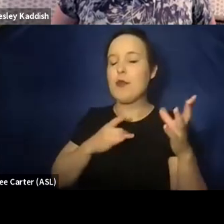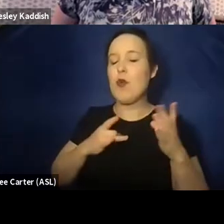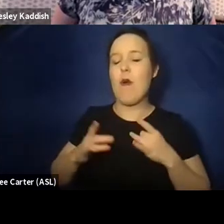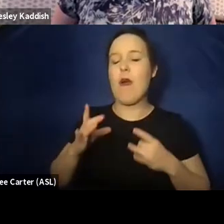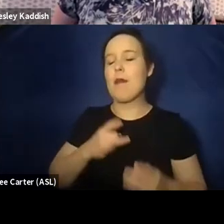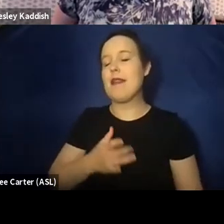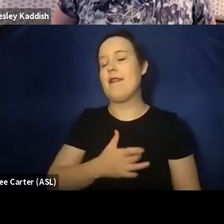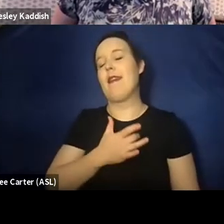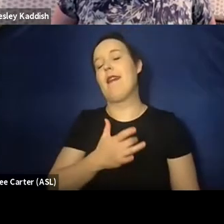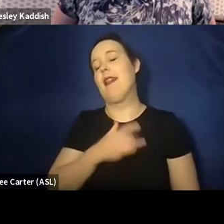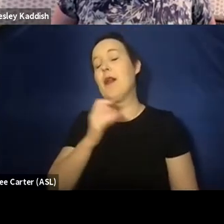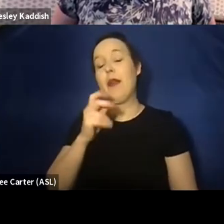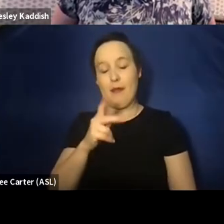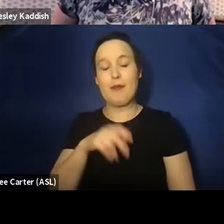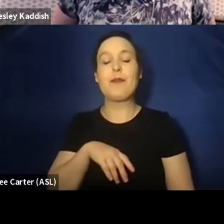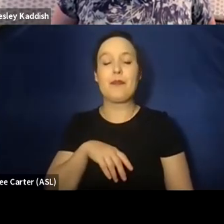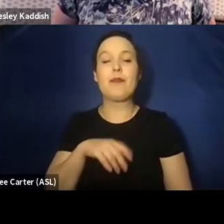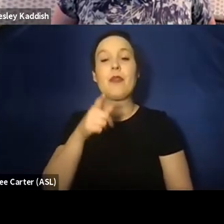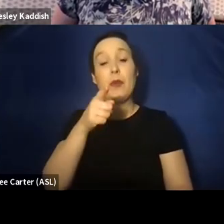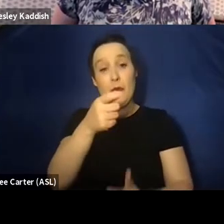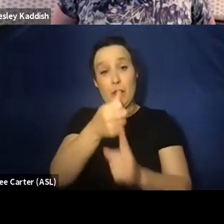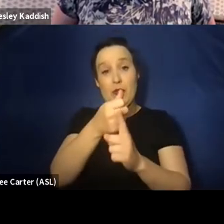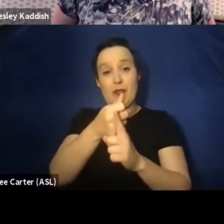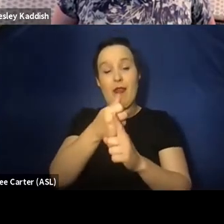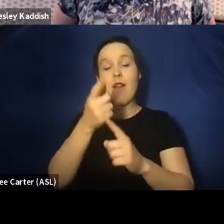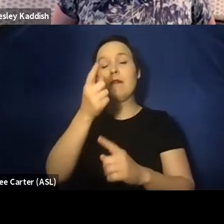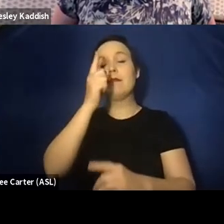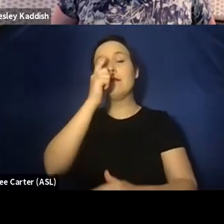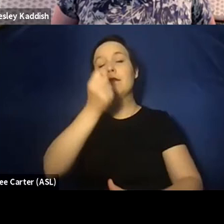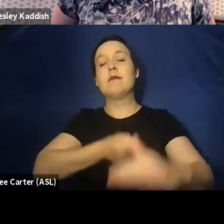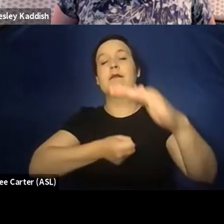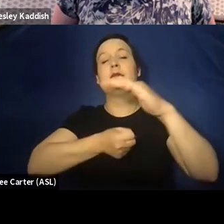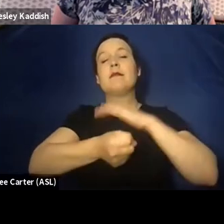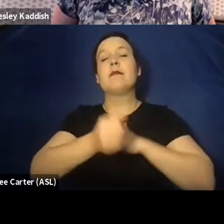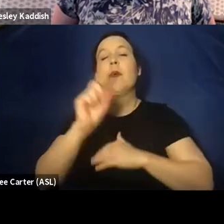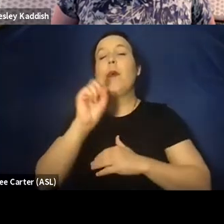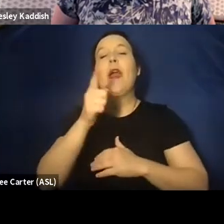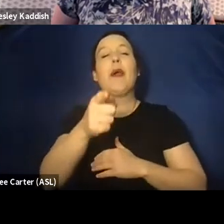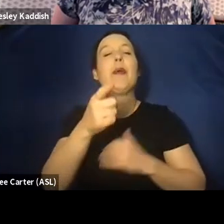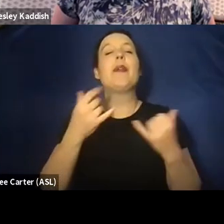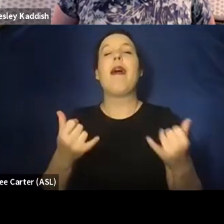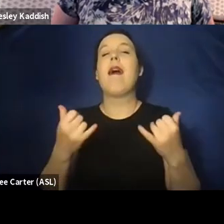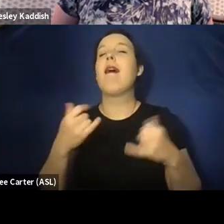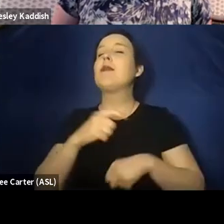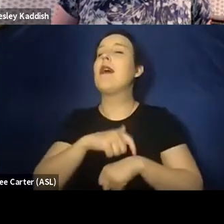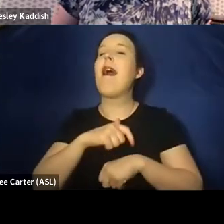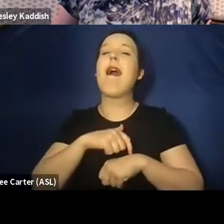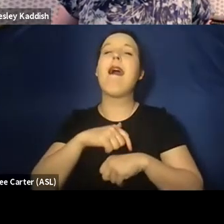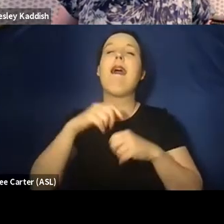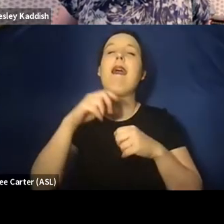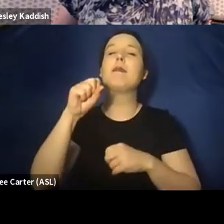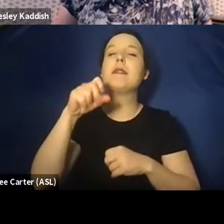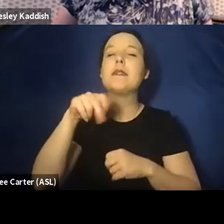to place yourself in time, in space, in color, in narrative, listening